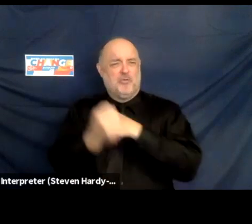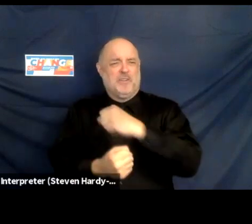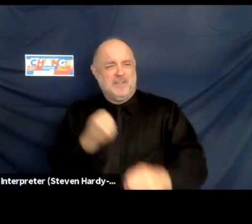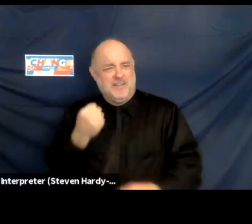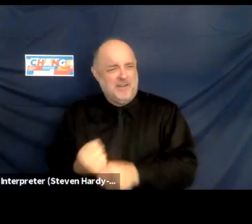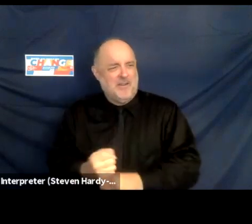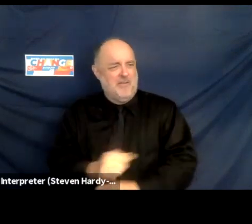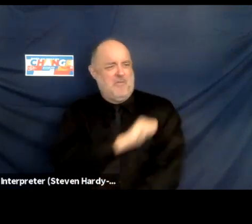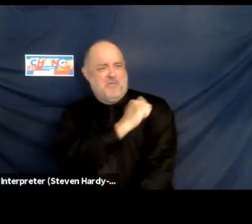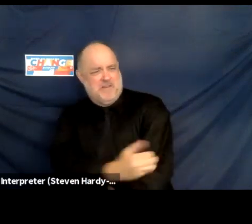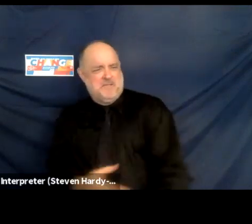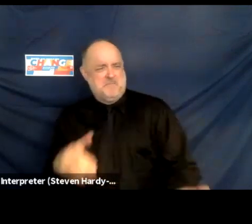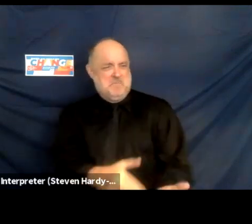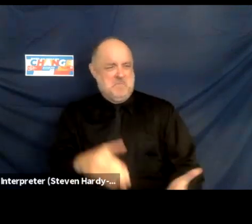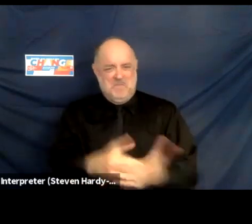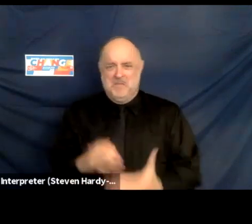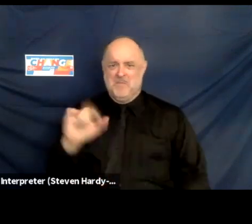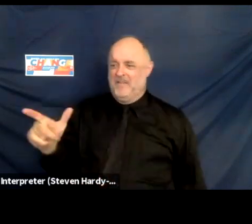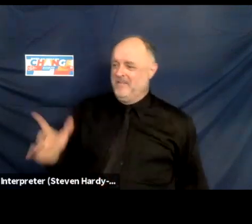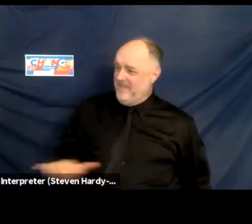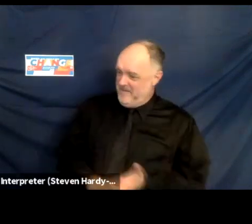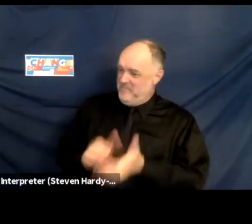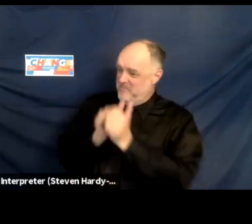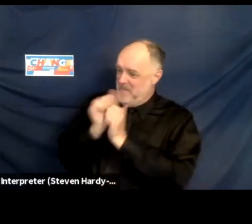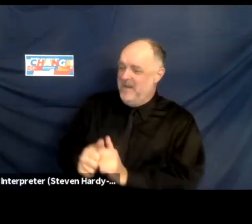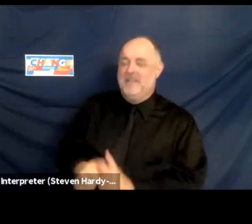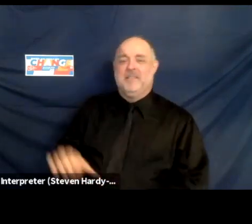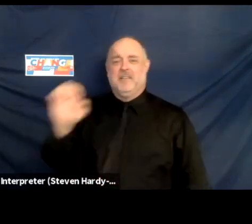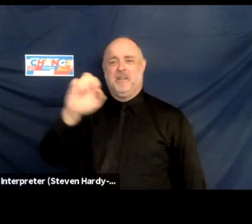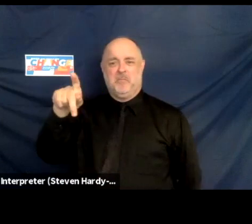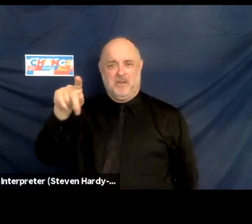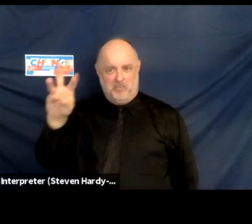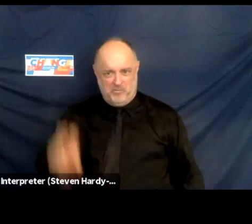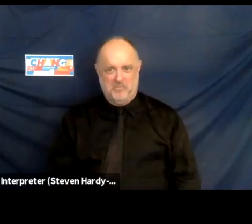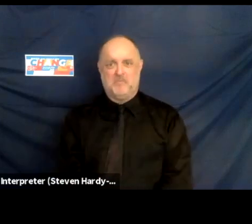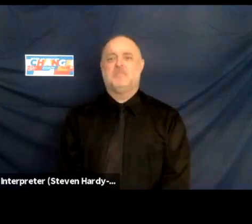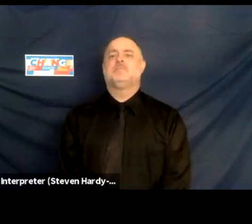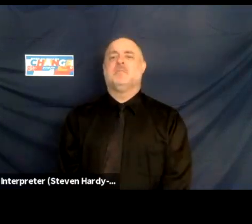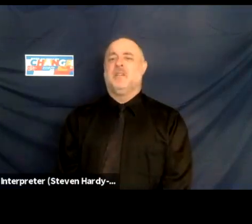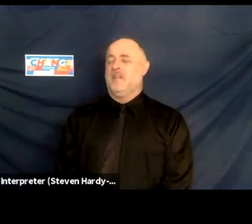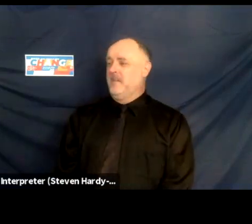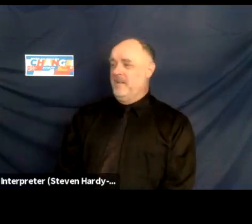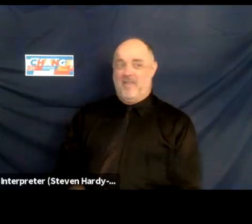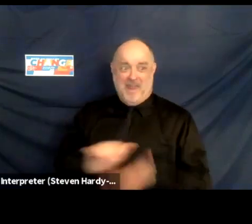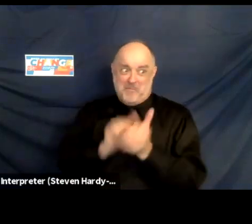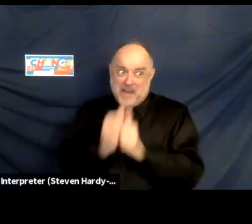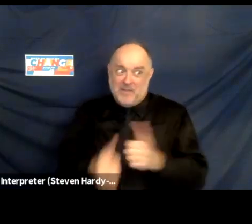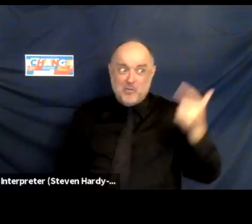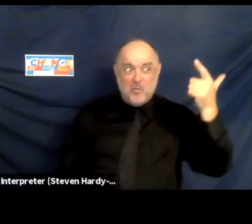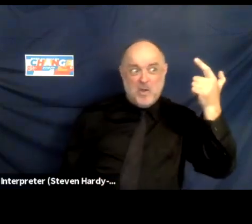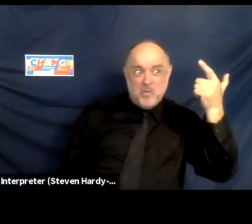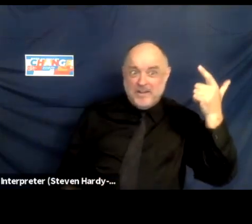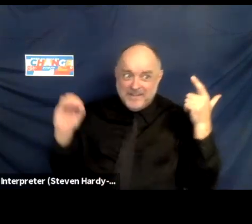co-author, that passed out of the Environment and Public Works Committee of the Senate earlier that summer on a 21-0 vote, unanimous